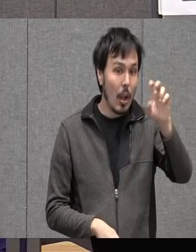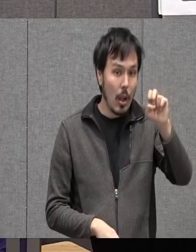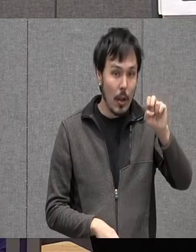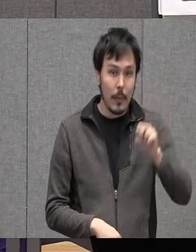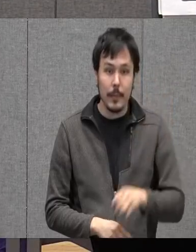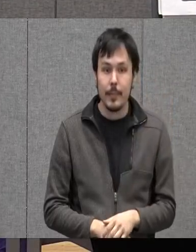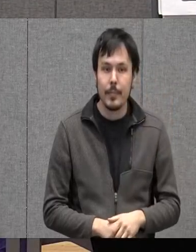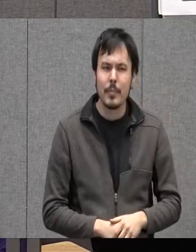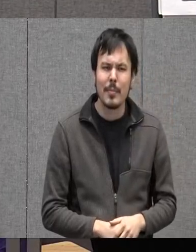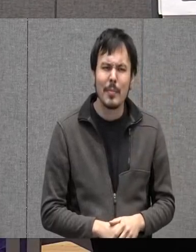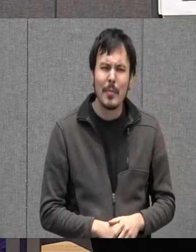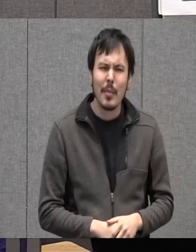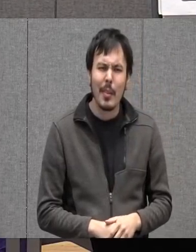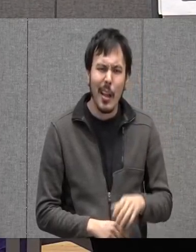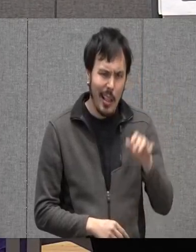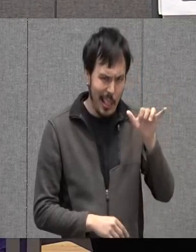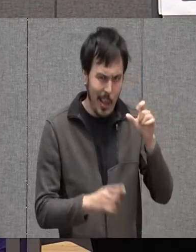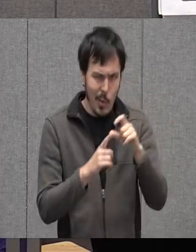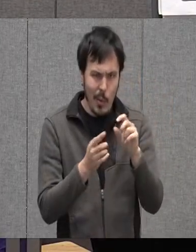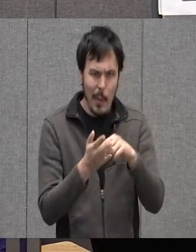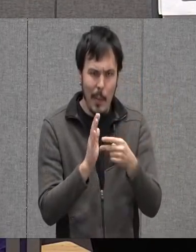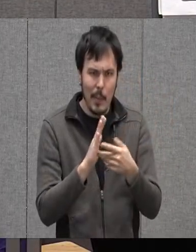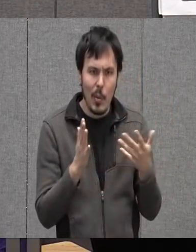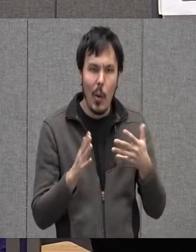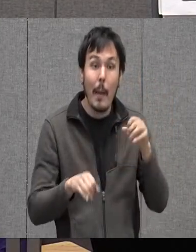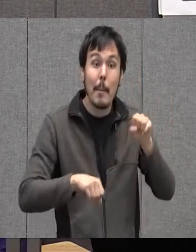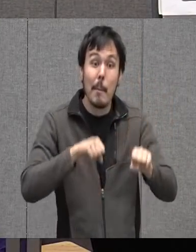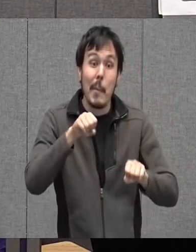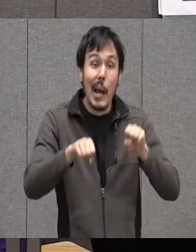Because what does the word tricycle mean?